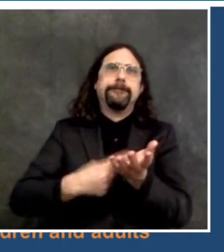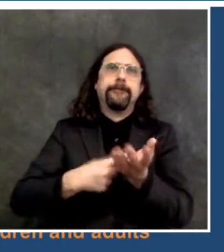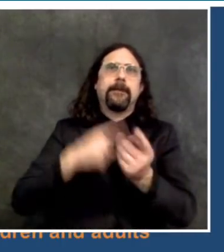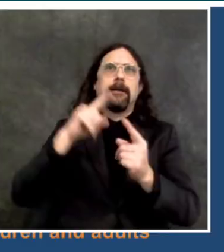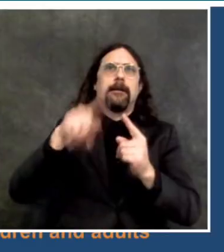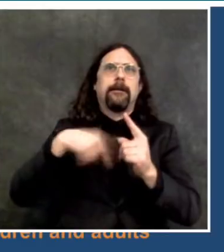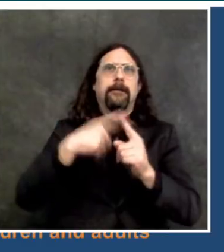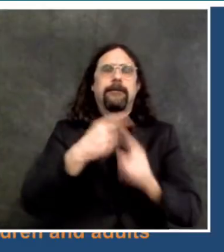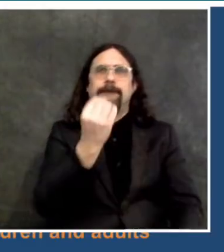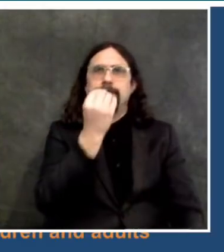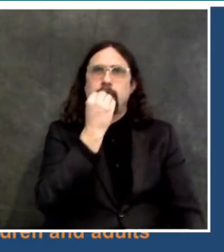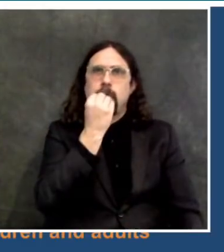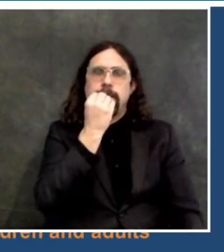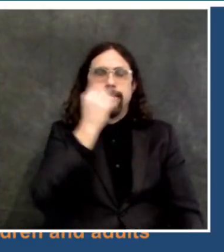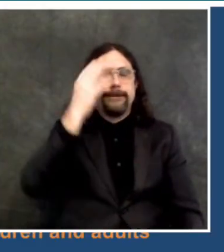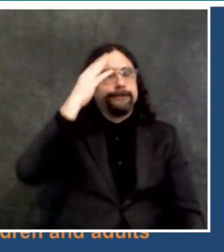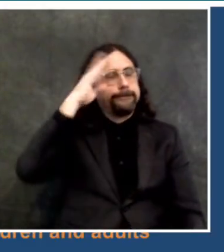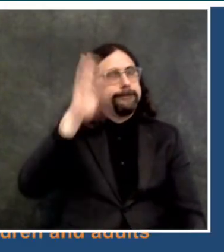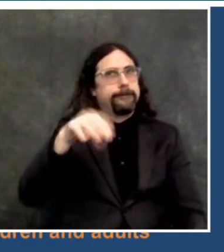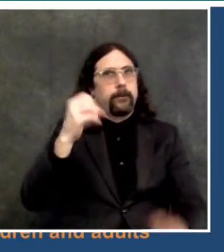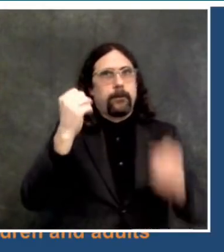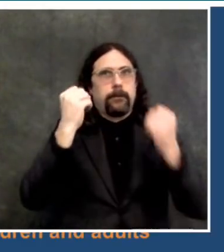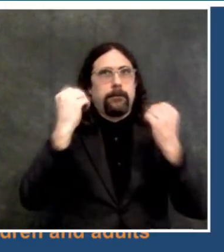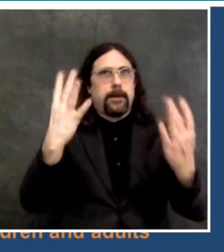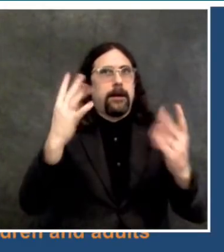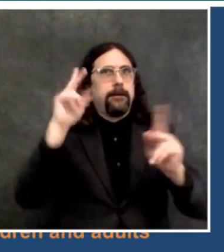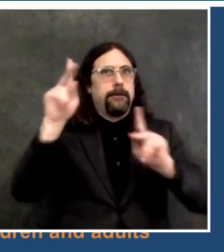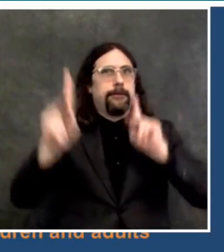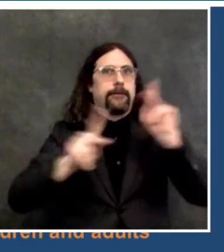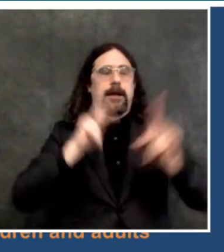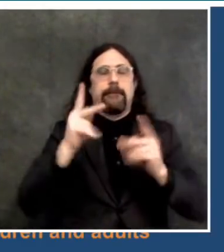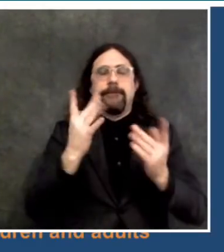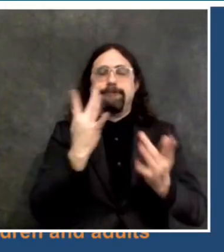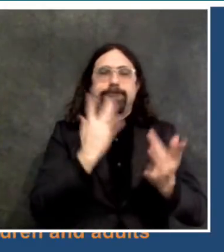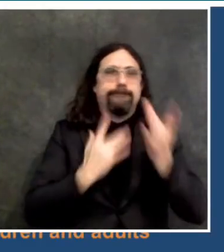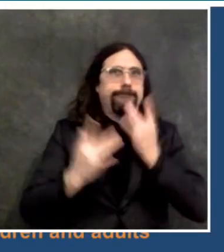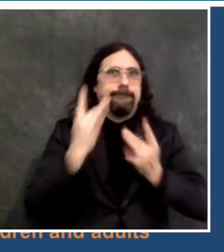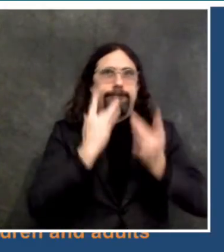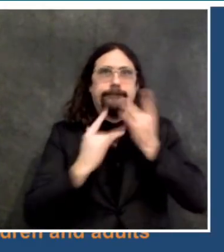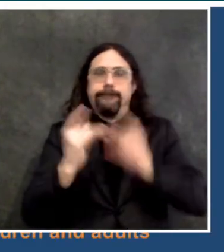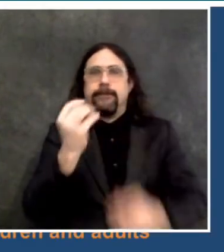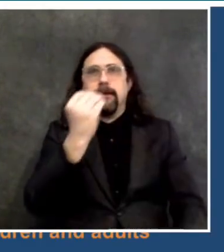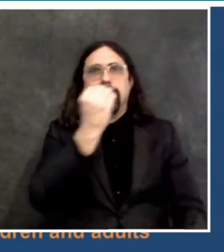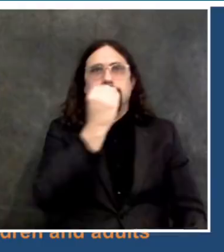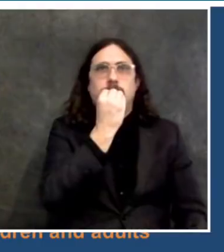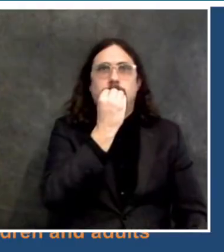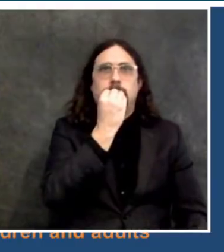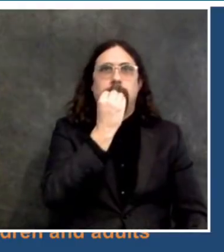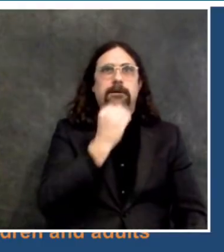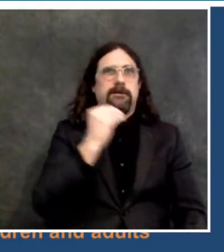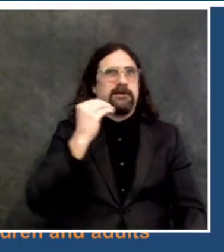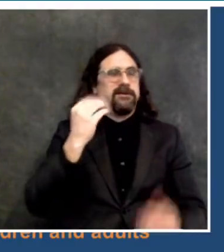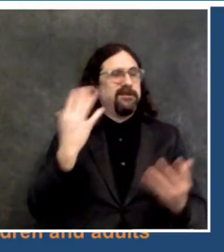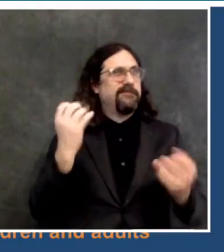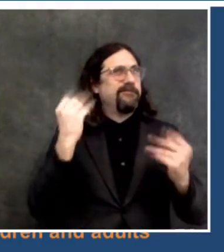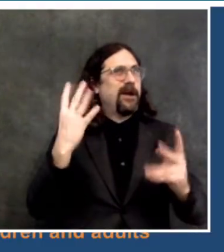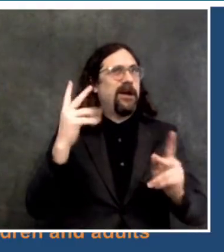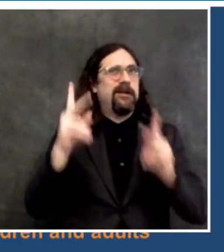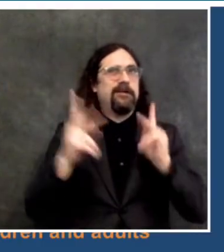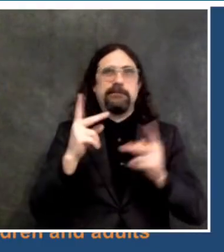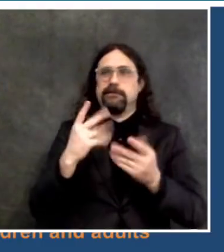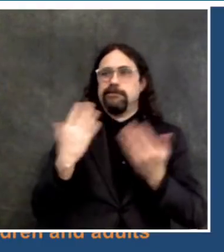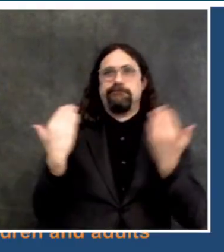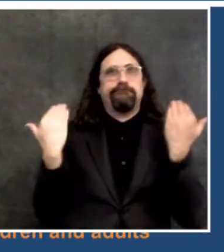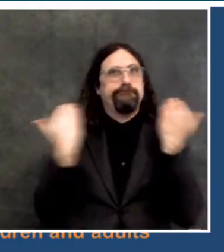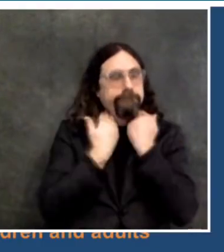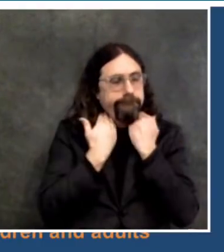help coming now through the stimulus bill, there's still so many people lost their jobs, lost their income, don't yet have that help, are struggling to